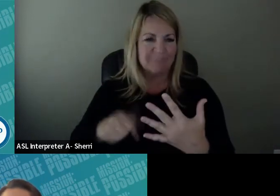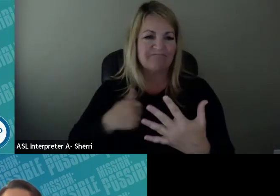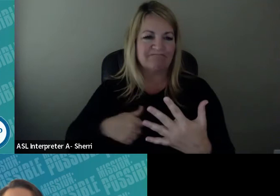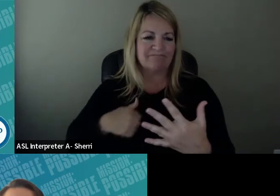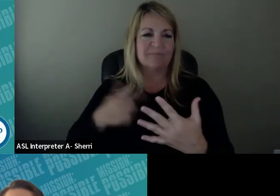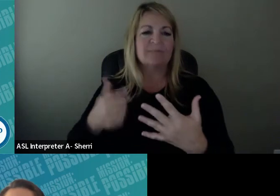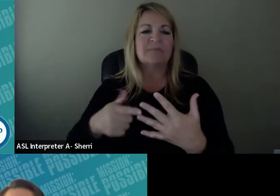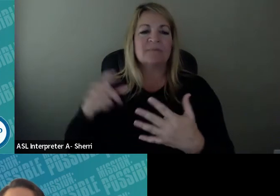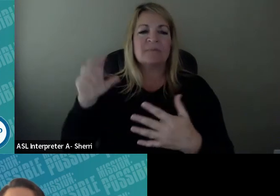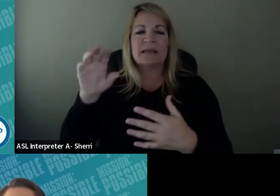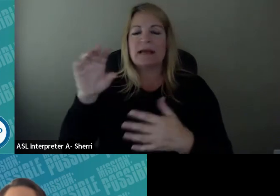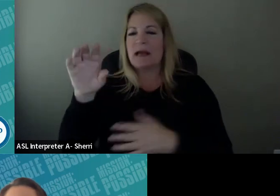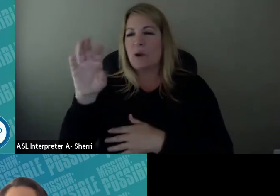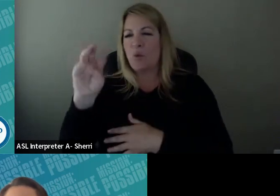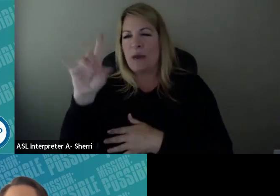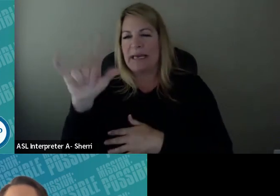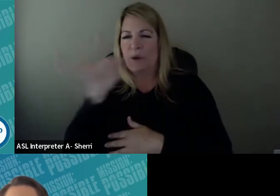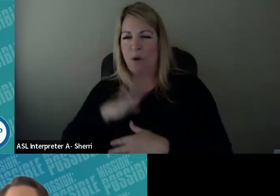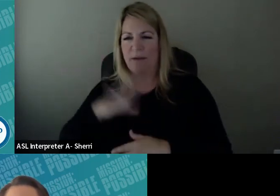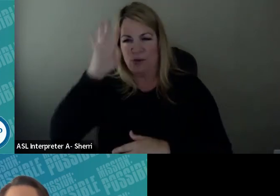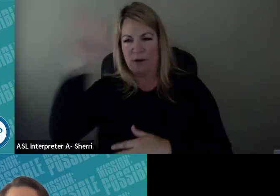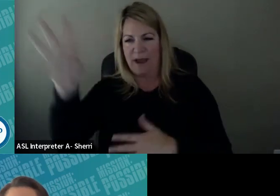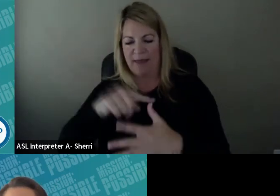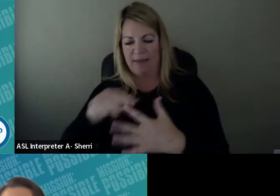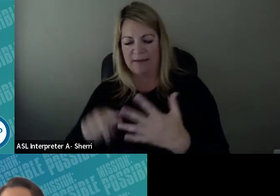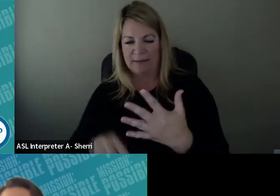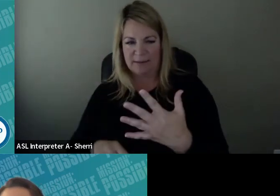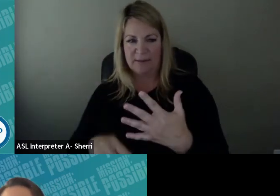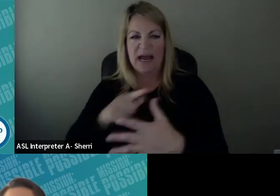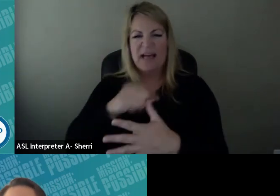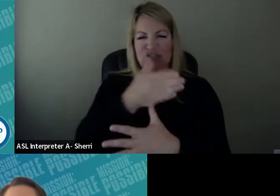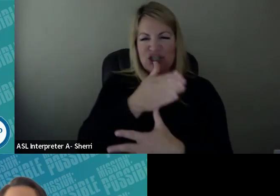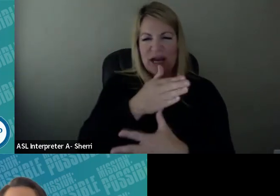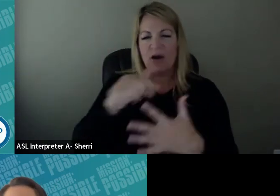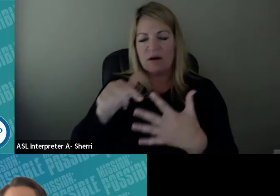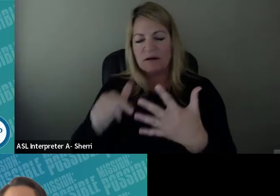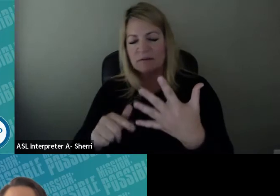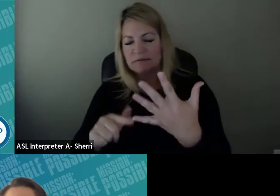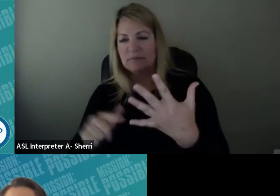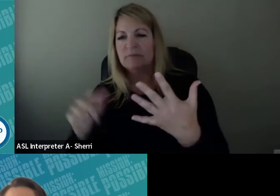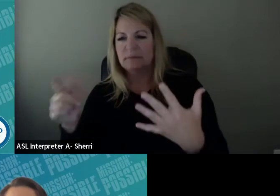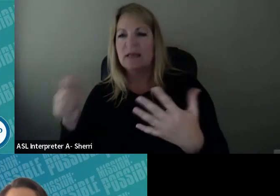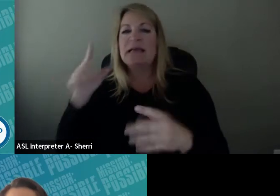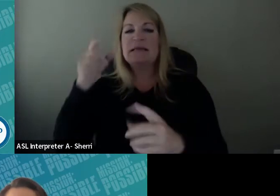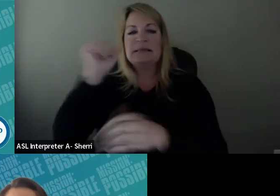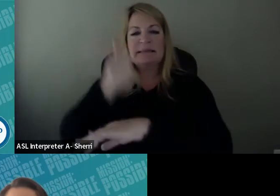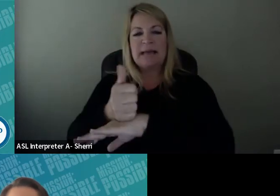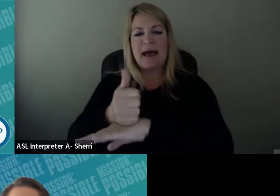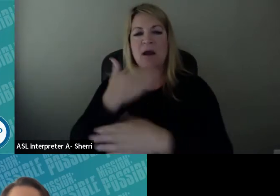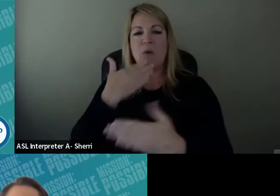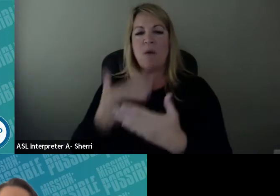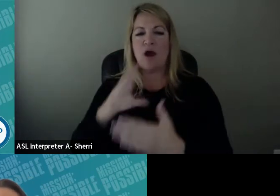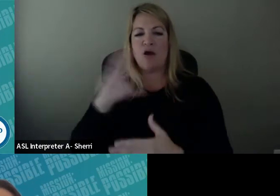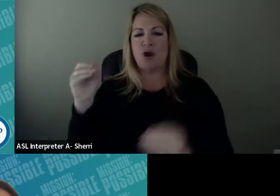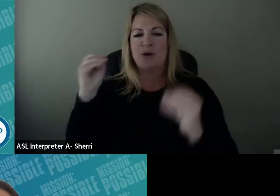Wendy Morosky. And this piece of information or tool is critical for teachers to set a well-built co-teaching